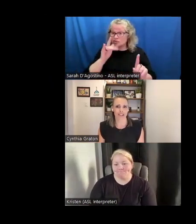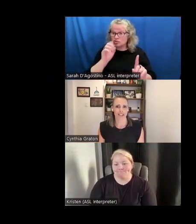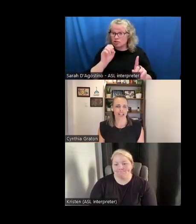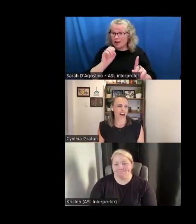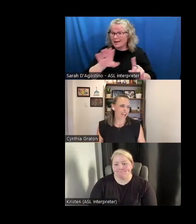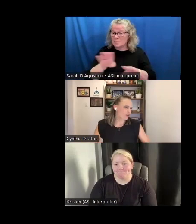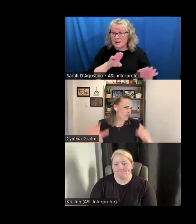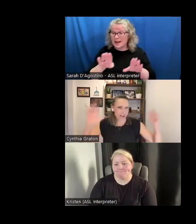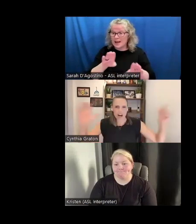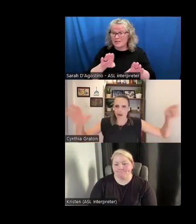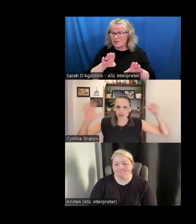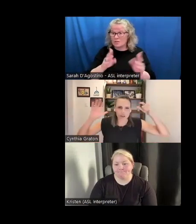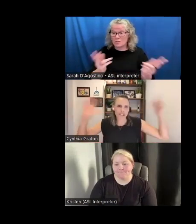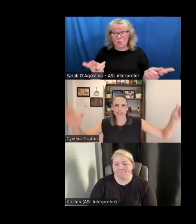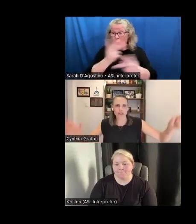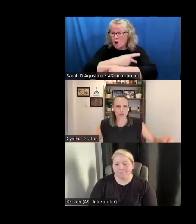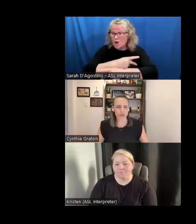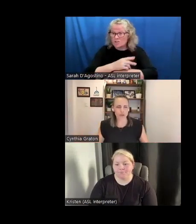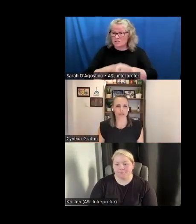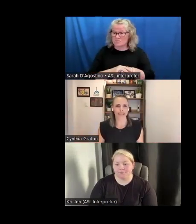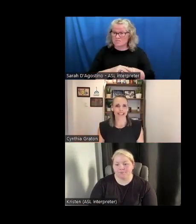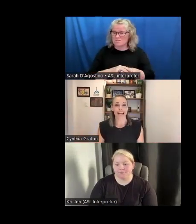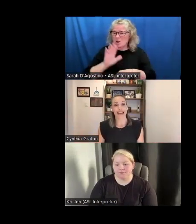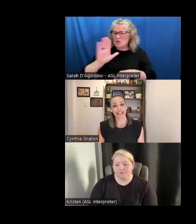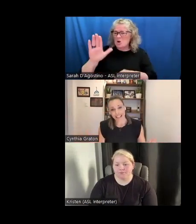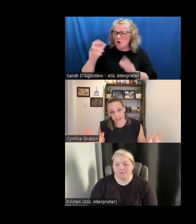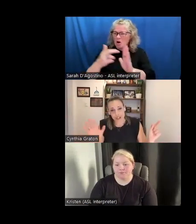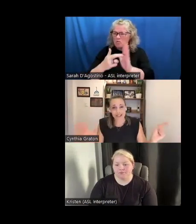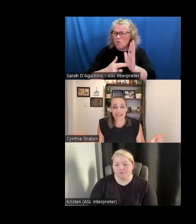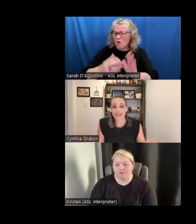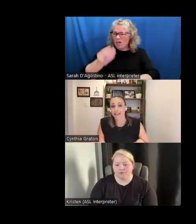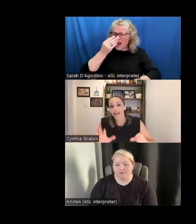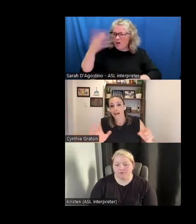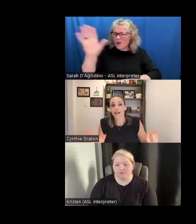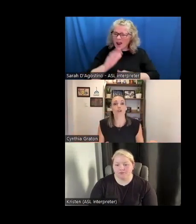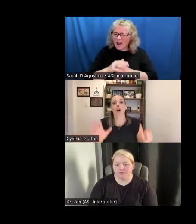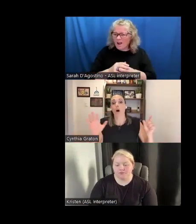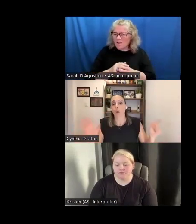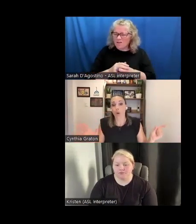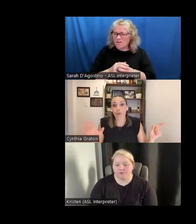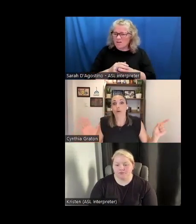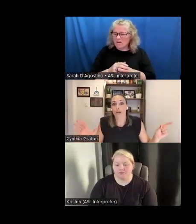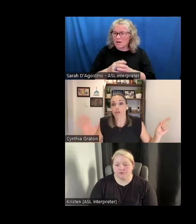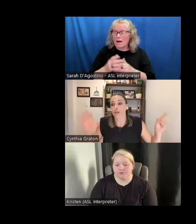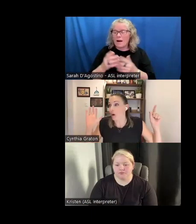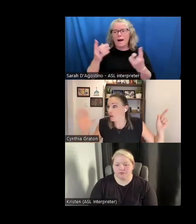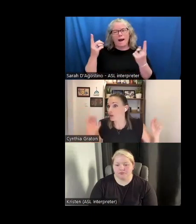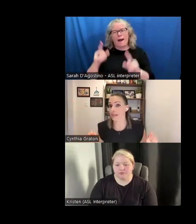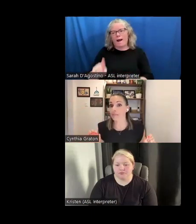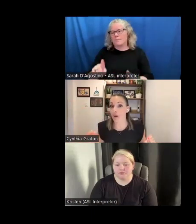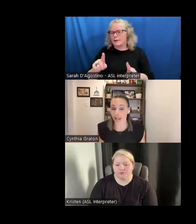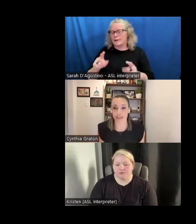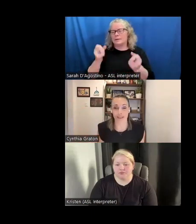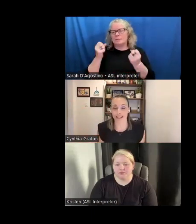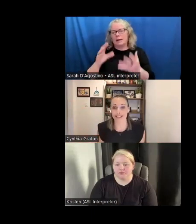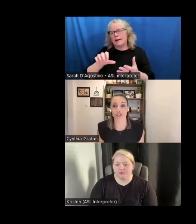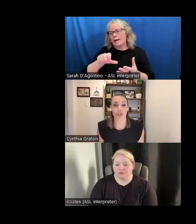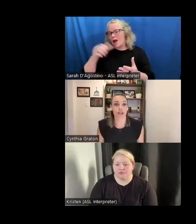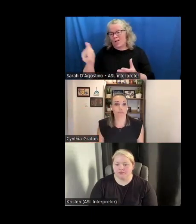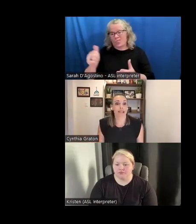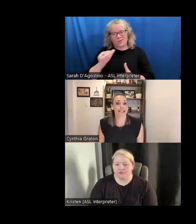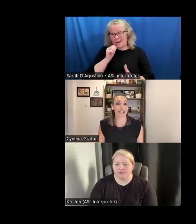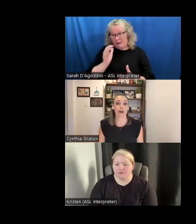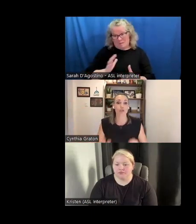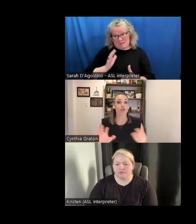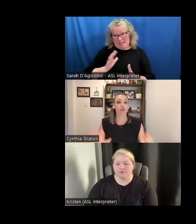behaviors. I don't care about your silly rule. And let's just say that there's a whole bunch of other impolite things